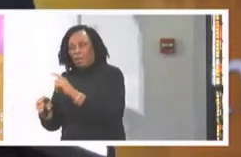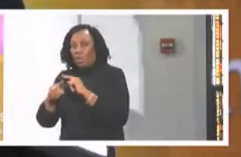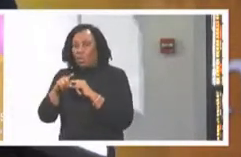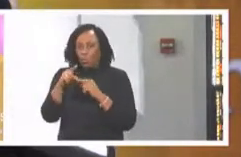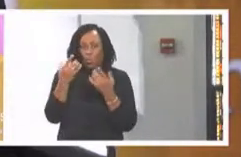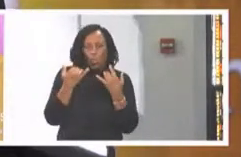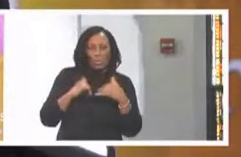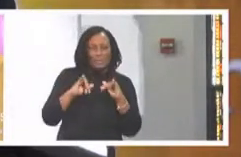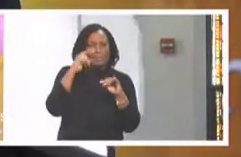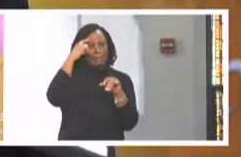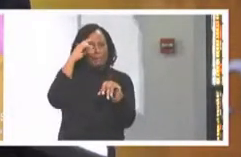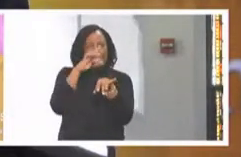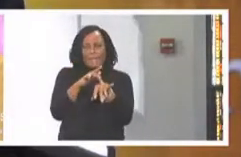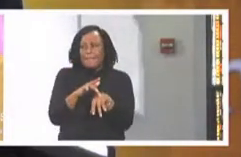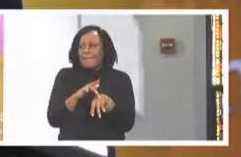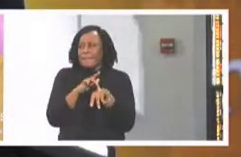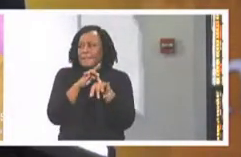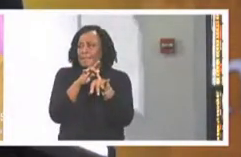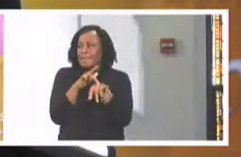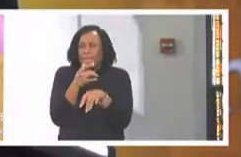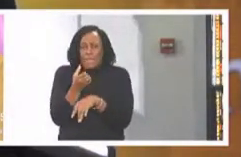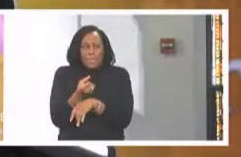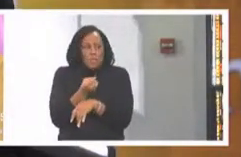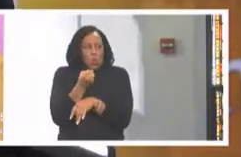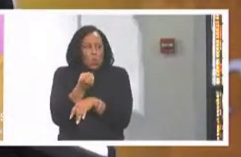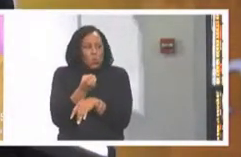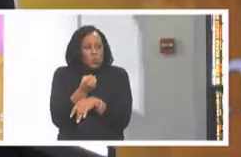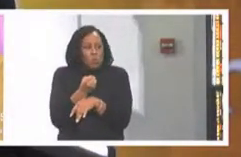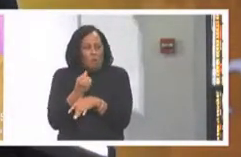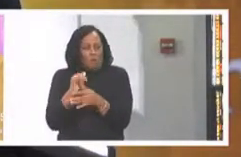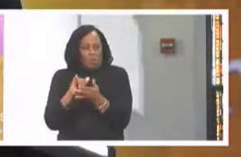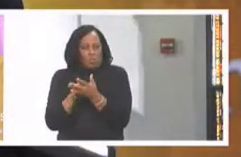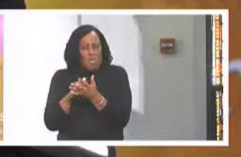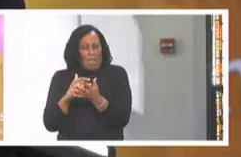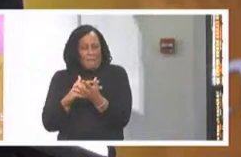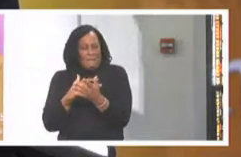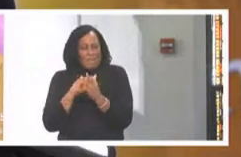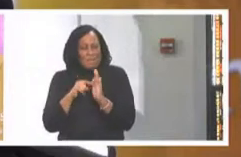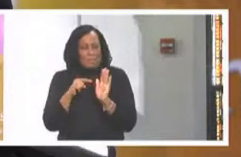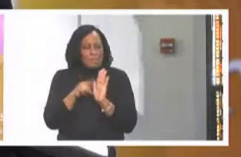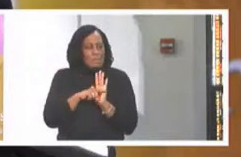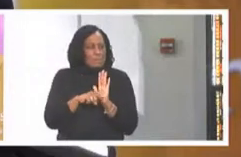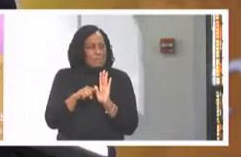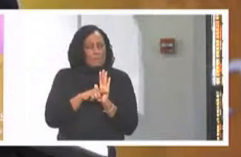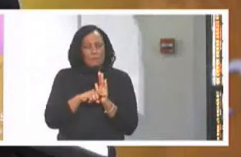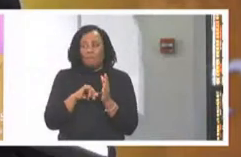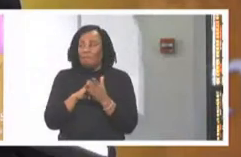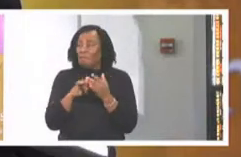But we still remember, we still hold on to those things. And they hurt us.